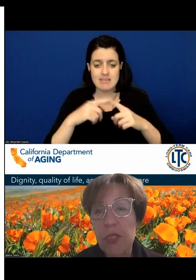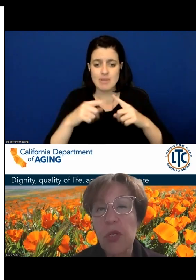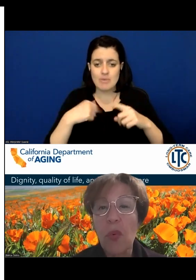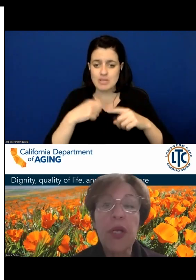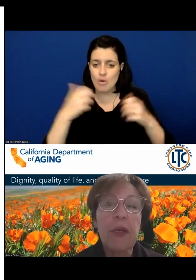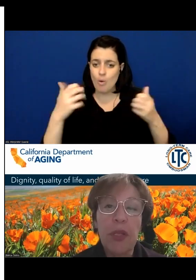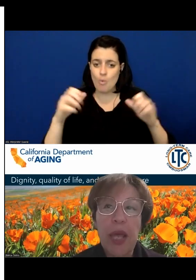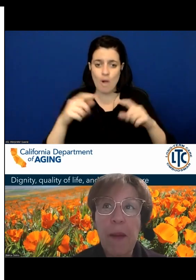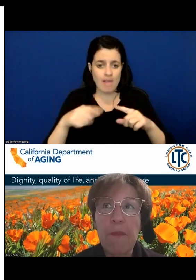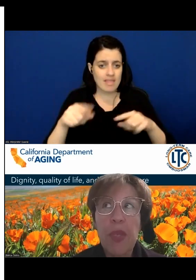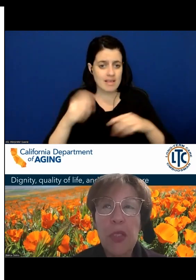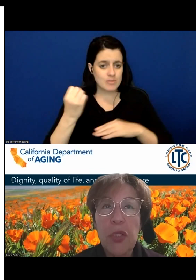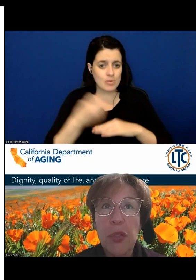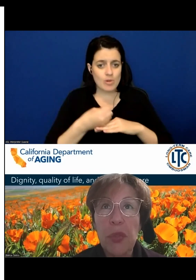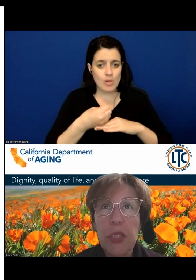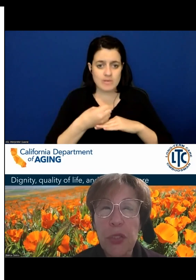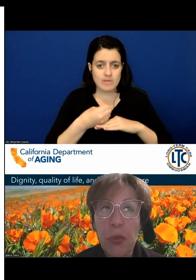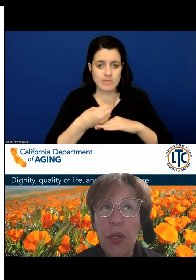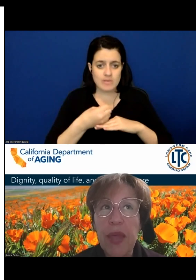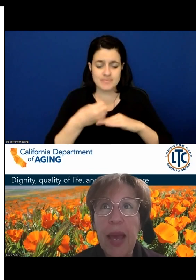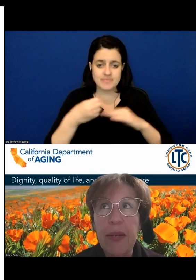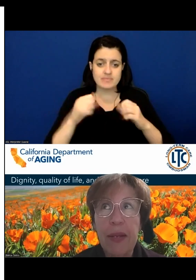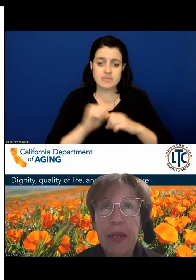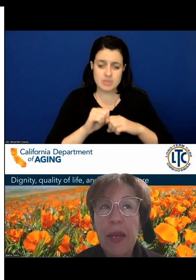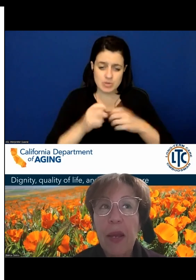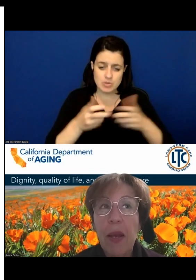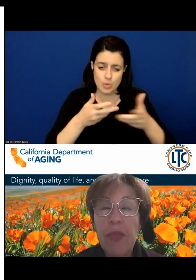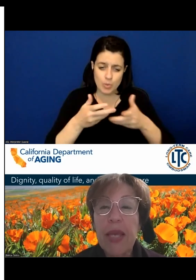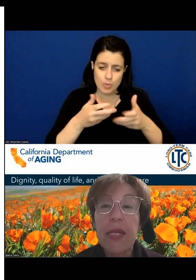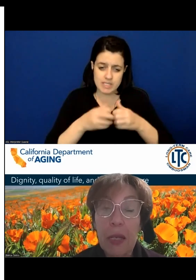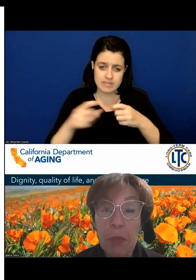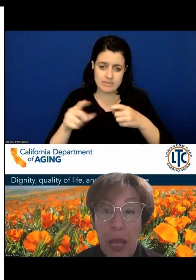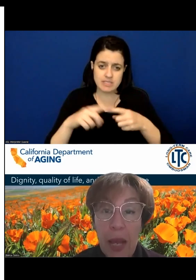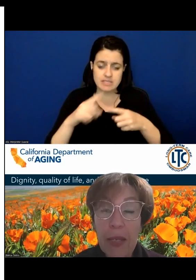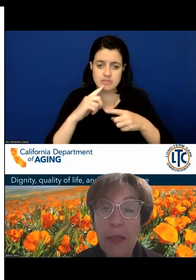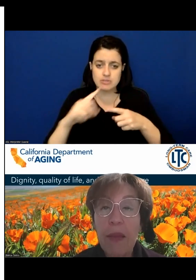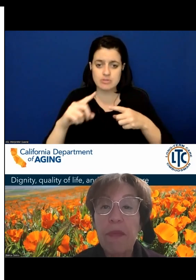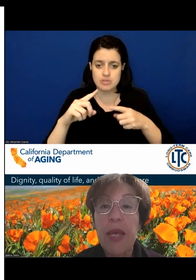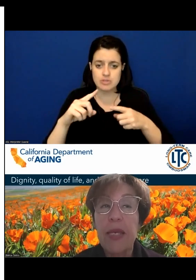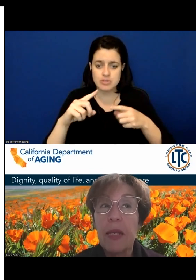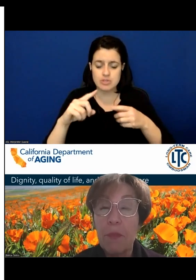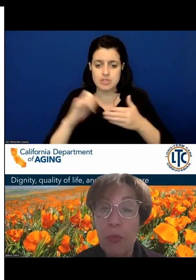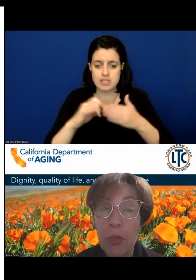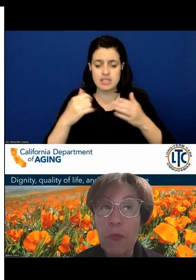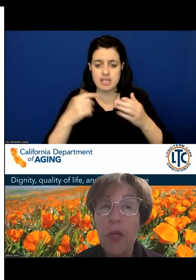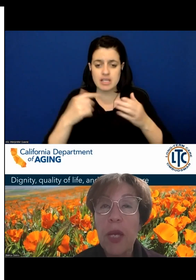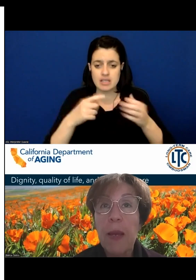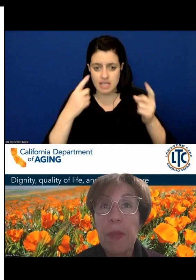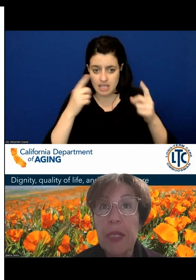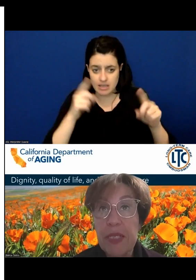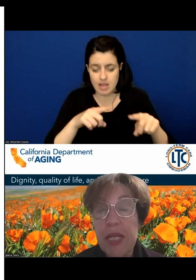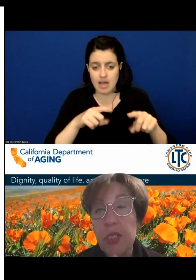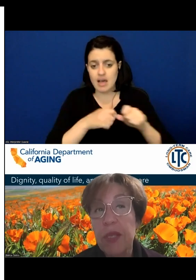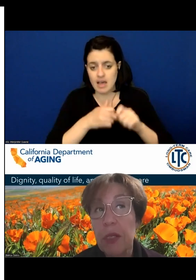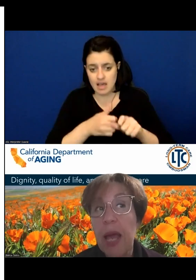close. So working with them to ensure that they can comply, they can improve,